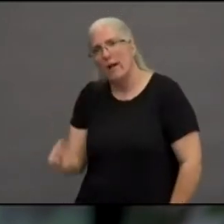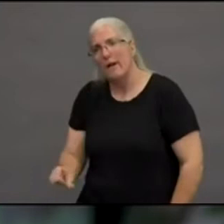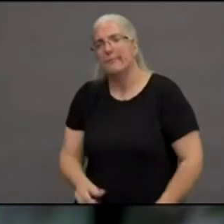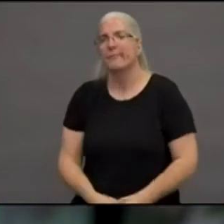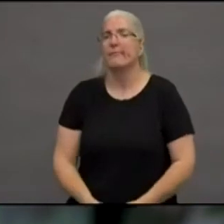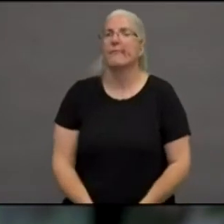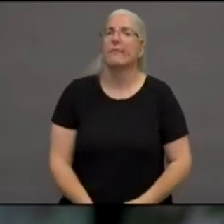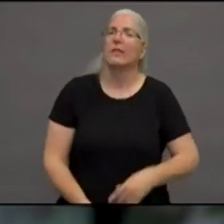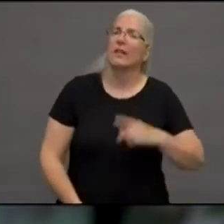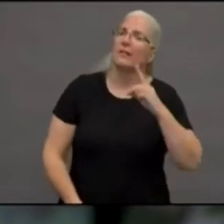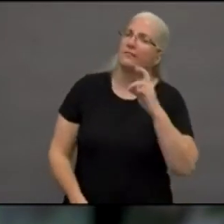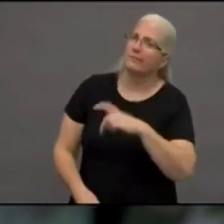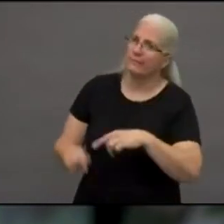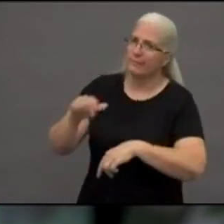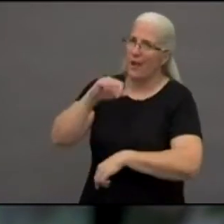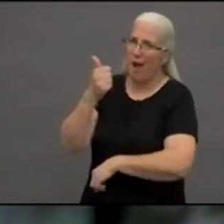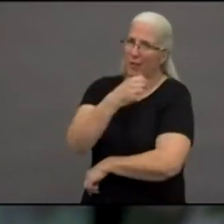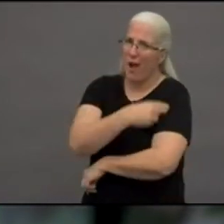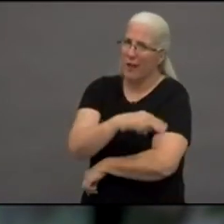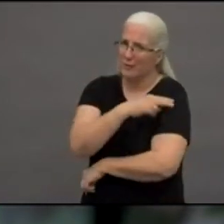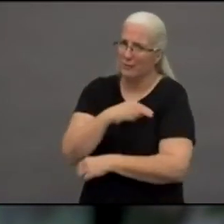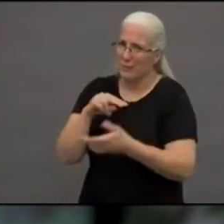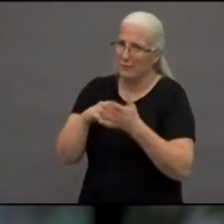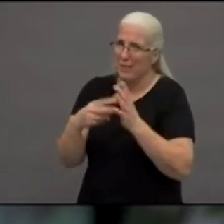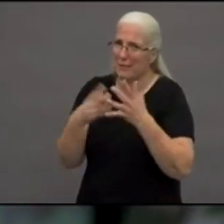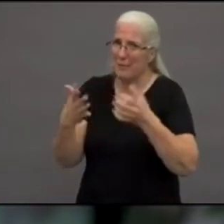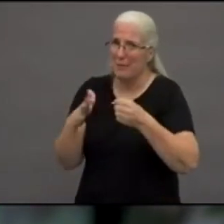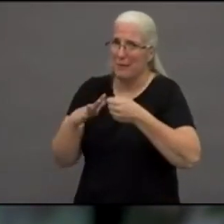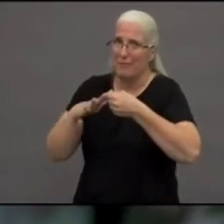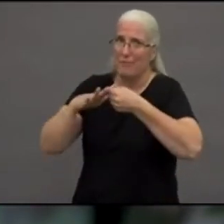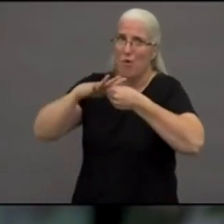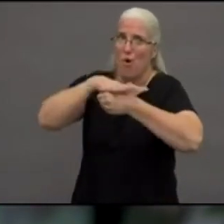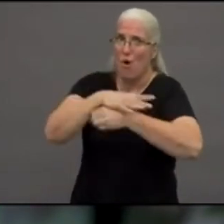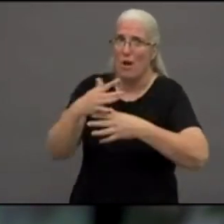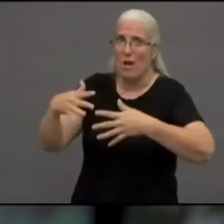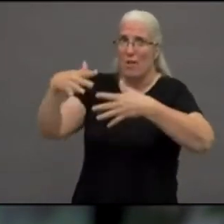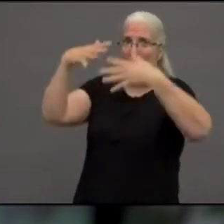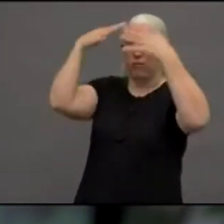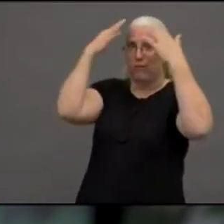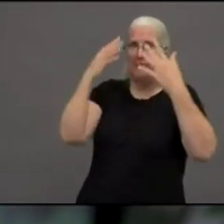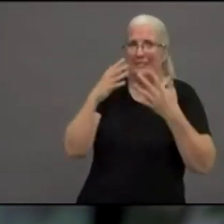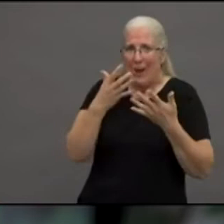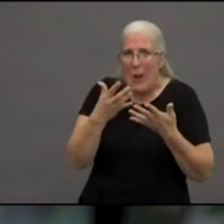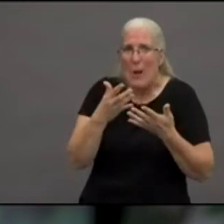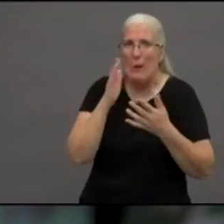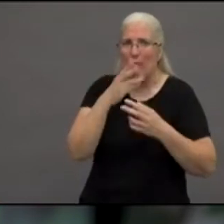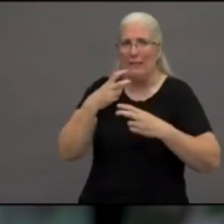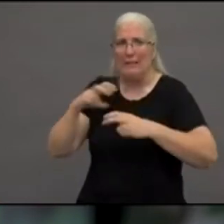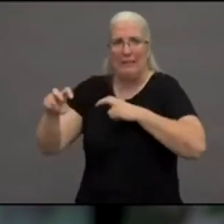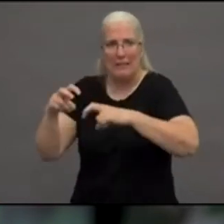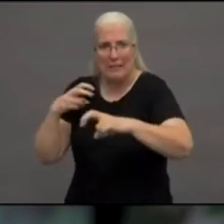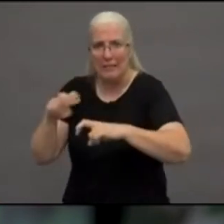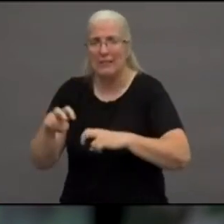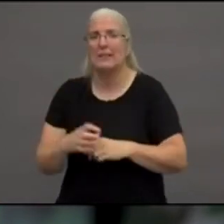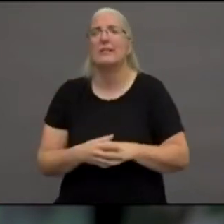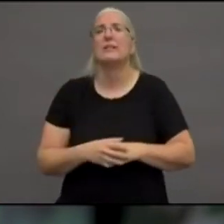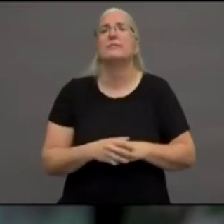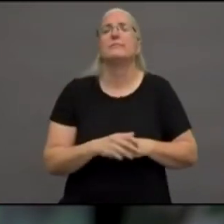be overwhelmed by critically ill patients, we also work with the EOC to